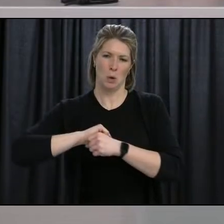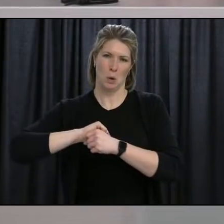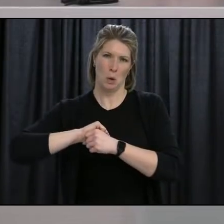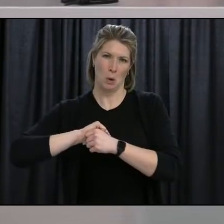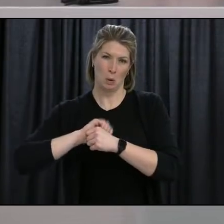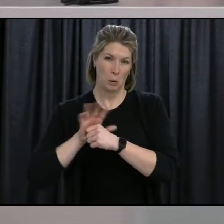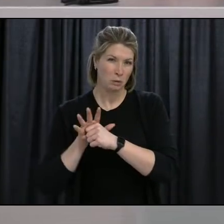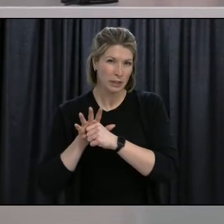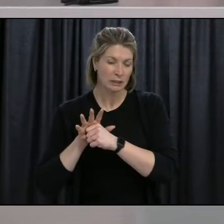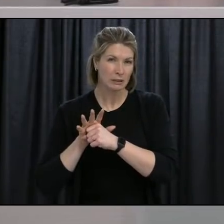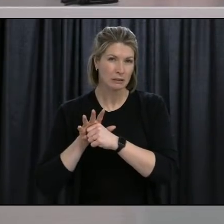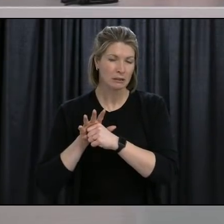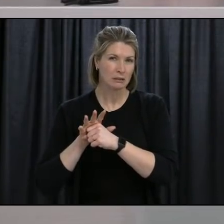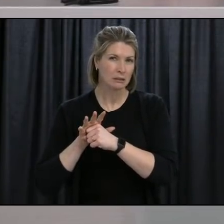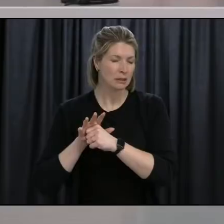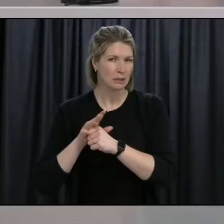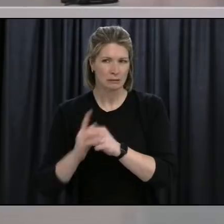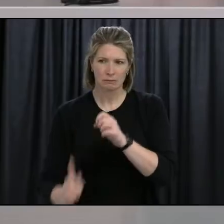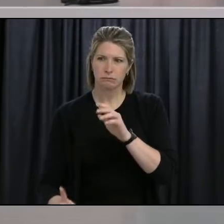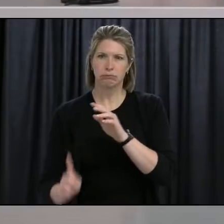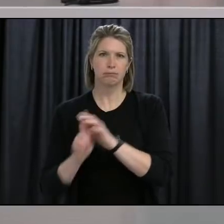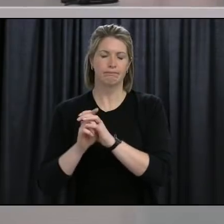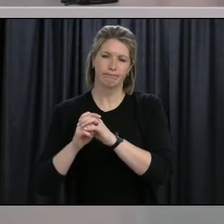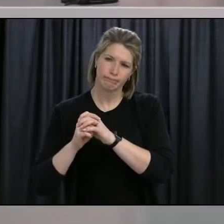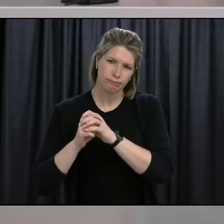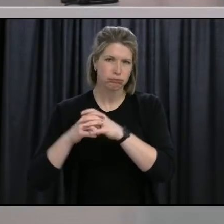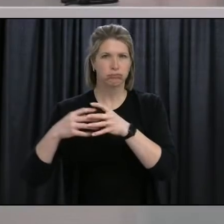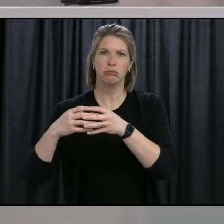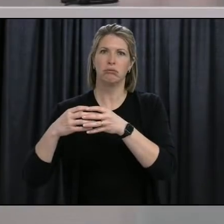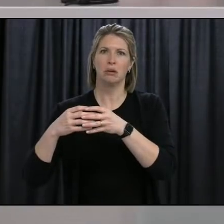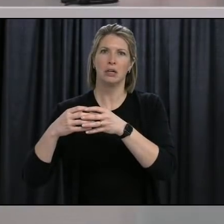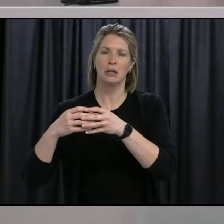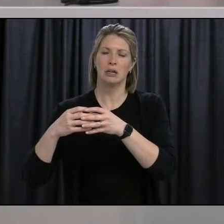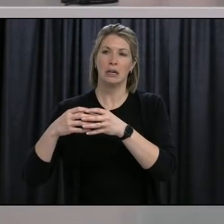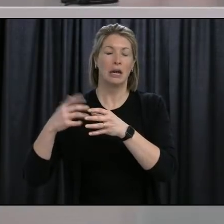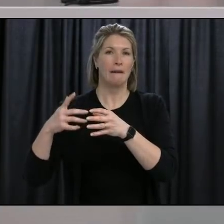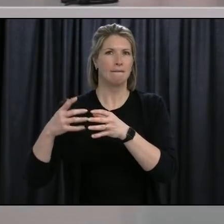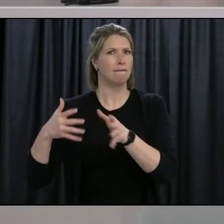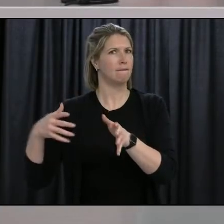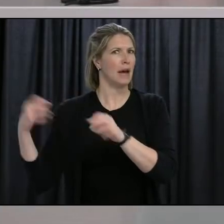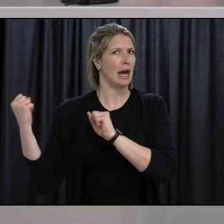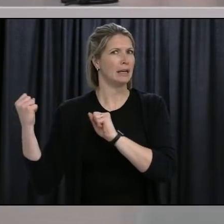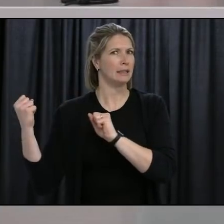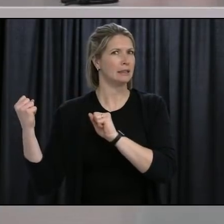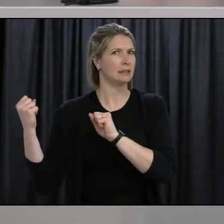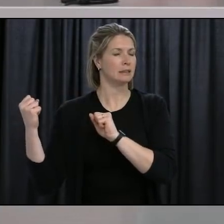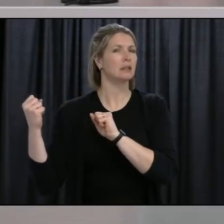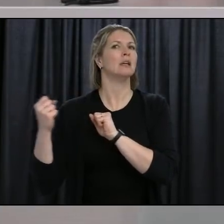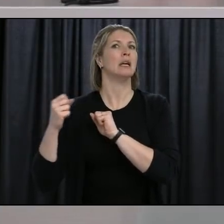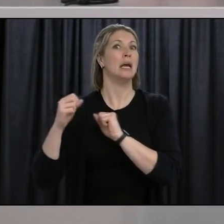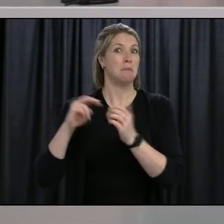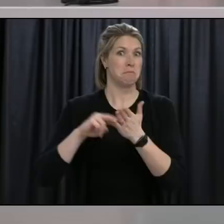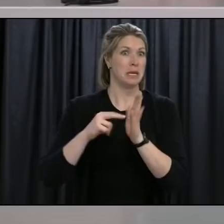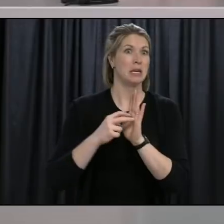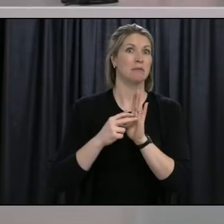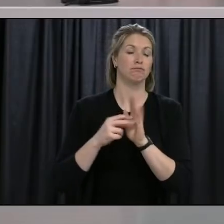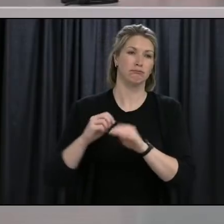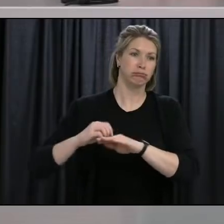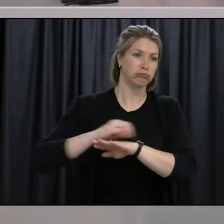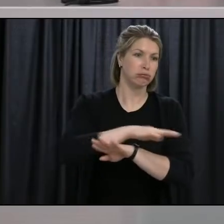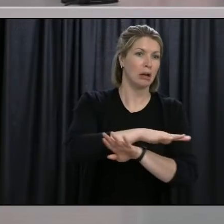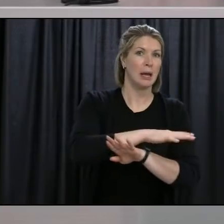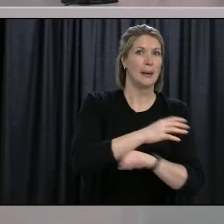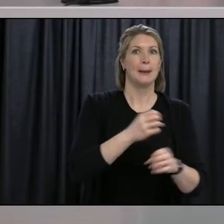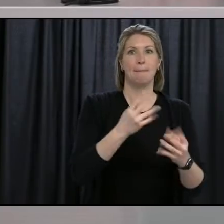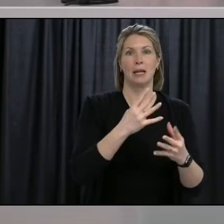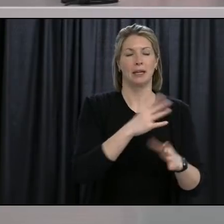being infected statistically means more people are unfortunately going to die? Or is this a sign of how these variants are not only spreading